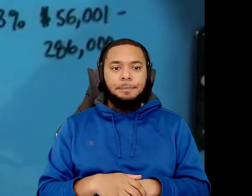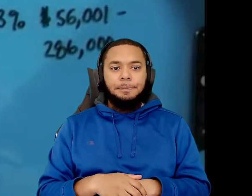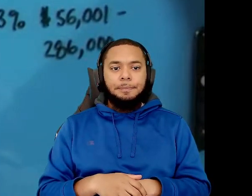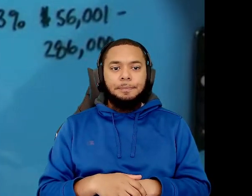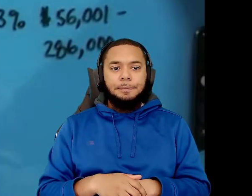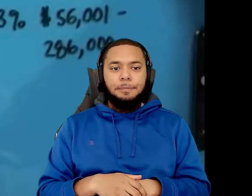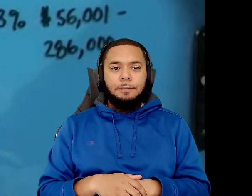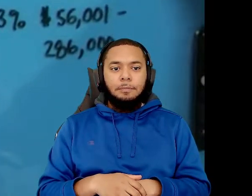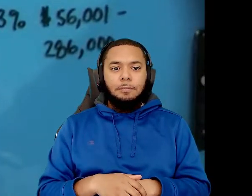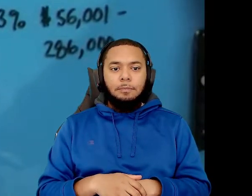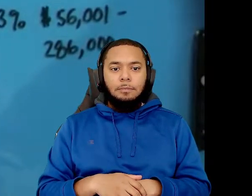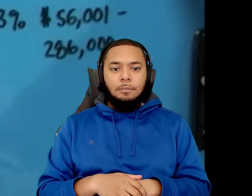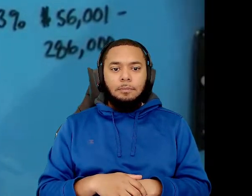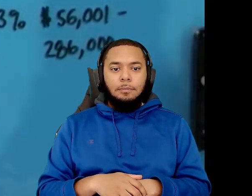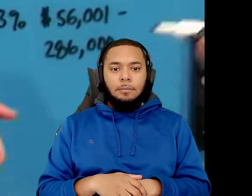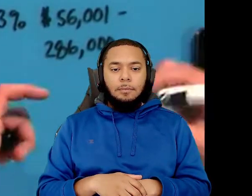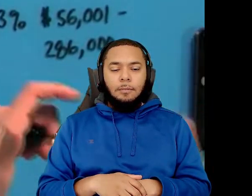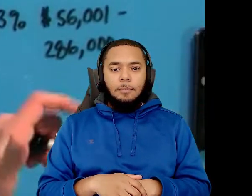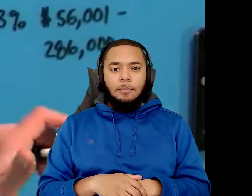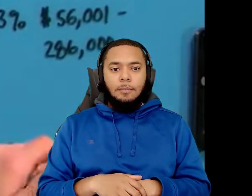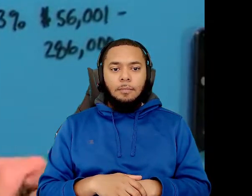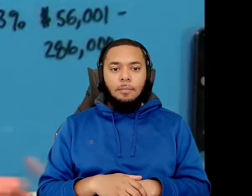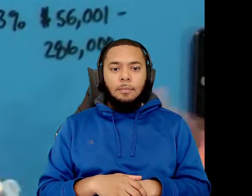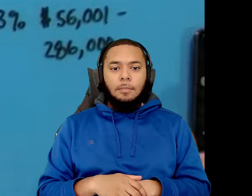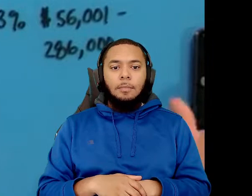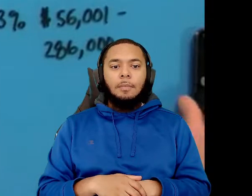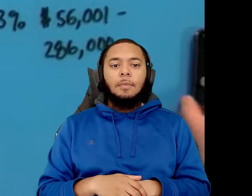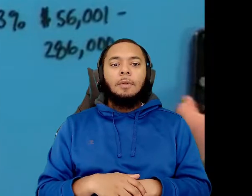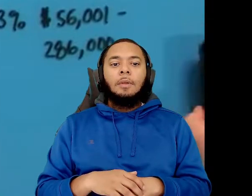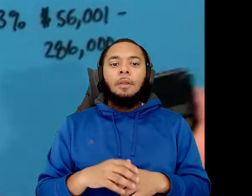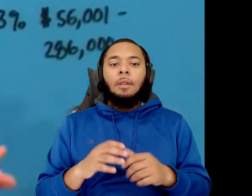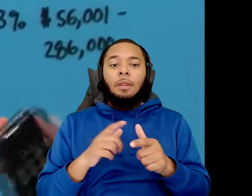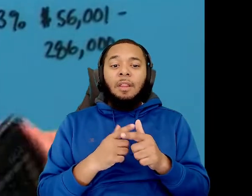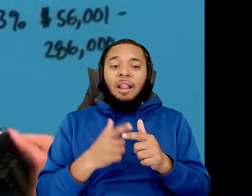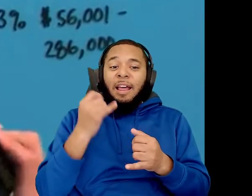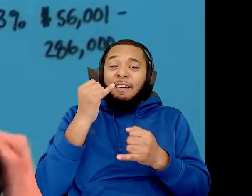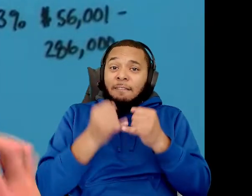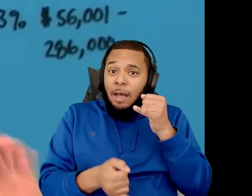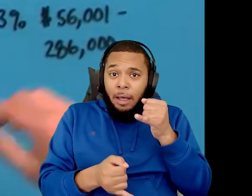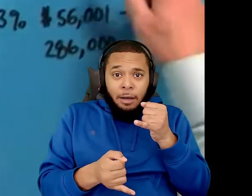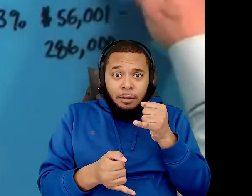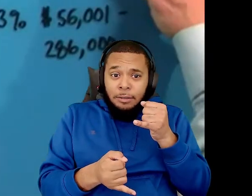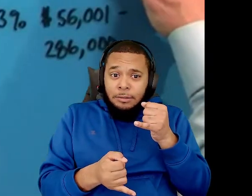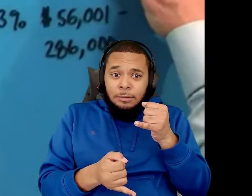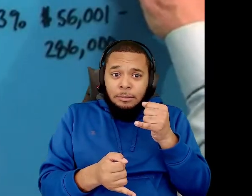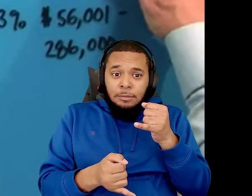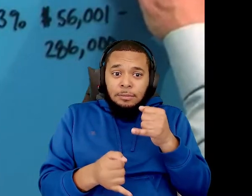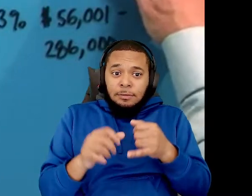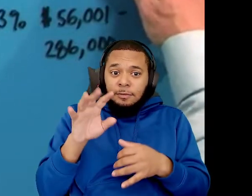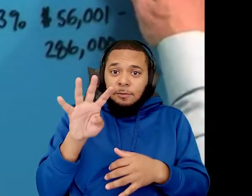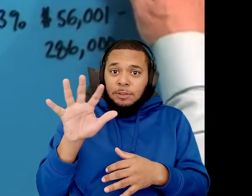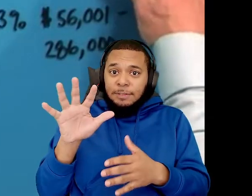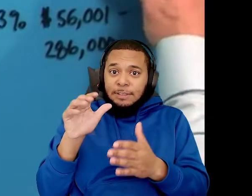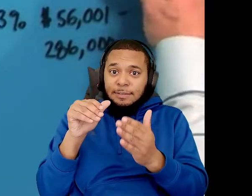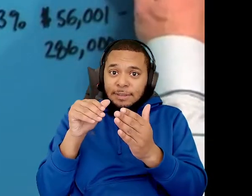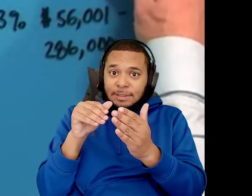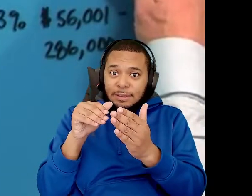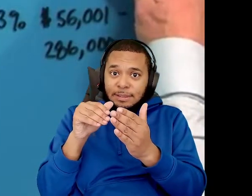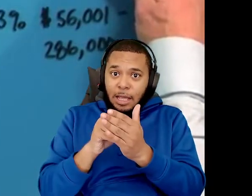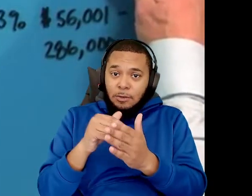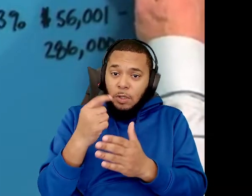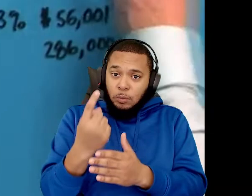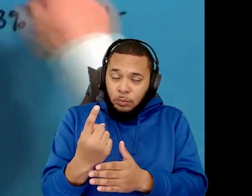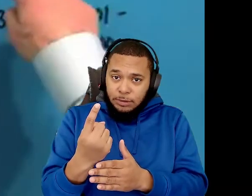So we're going to owe $900 from this bracket. And then the final amount. Well, from $45,001